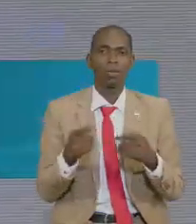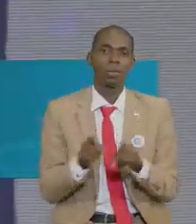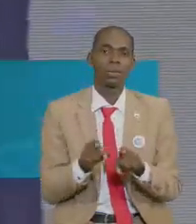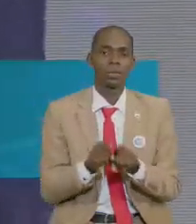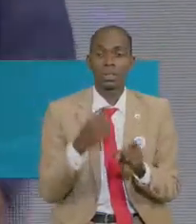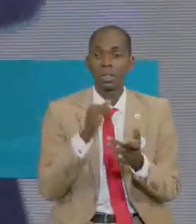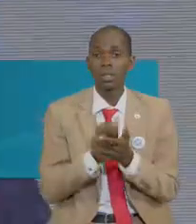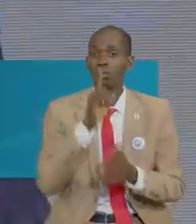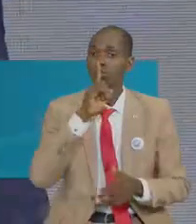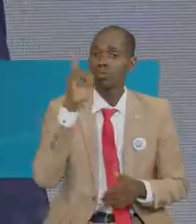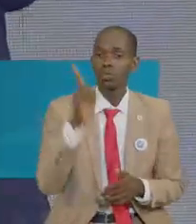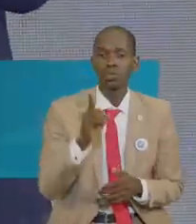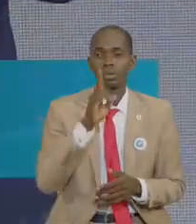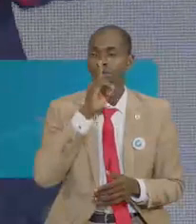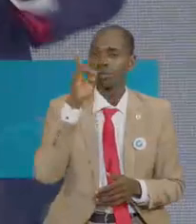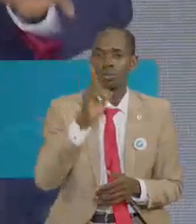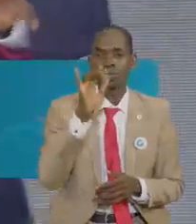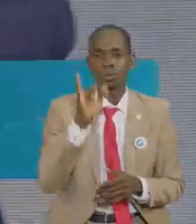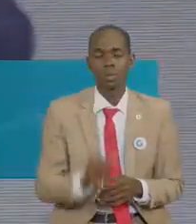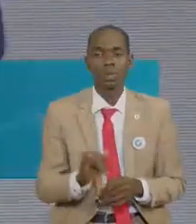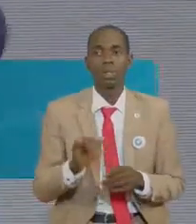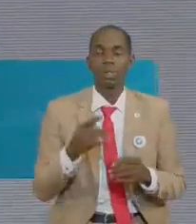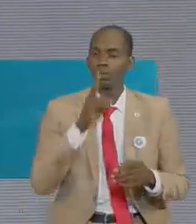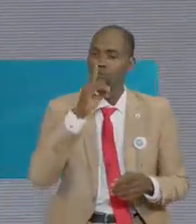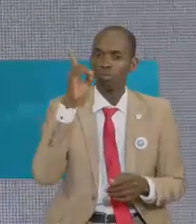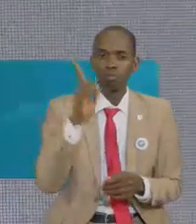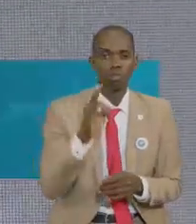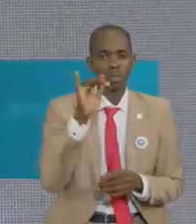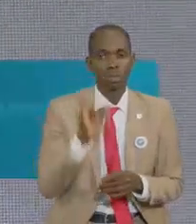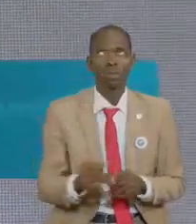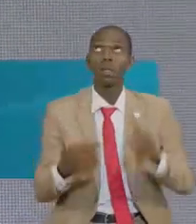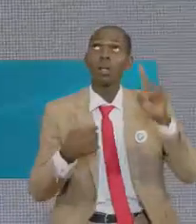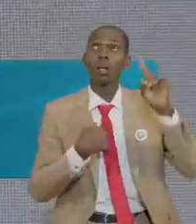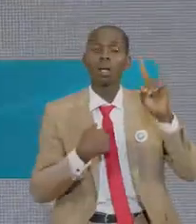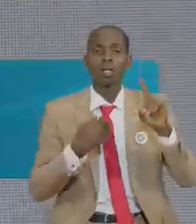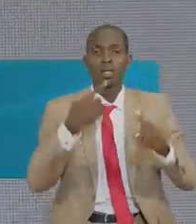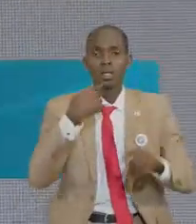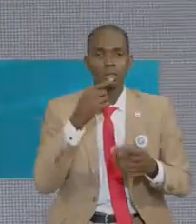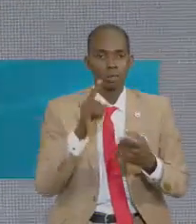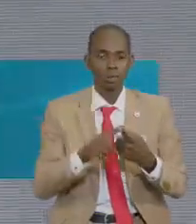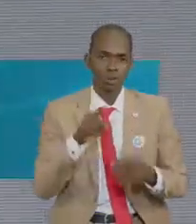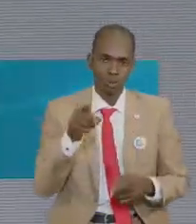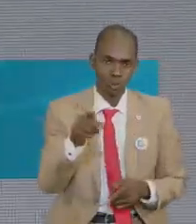verily, verily, assuredly, assuredly, I say unto you,